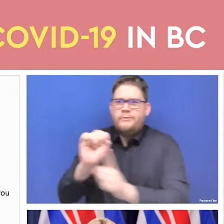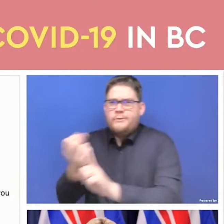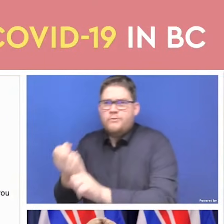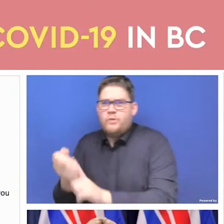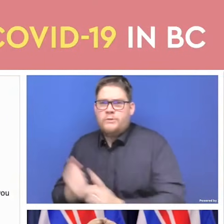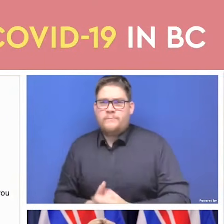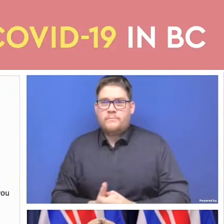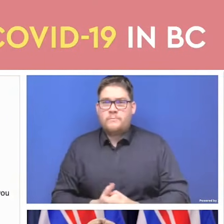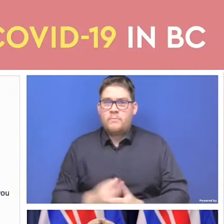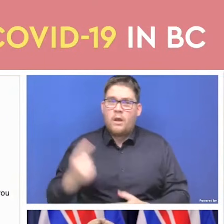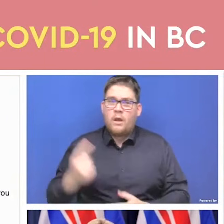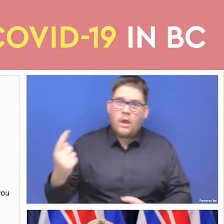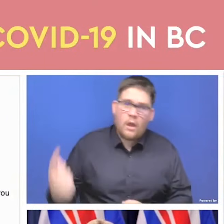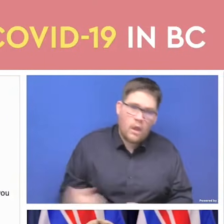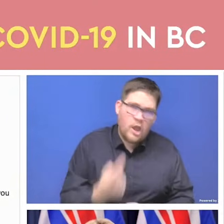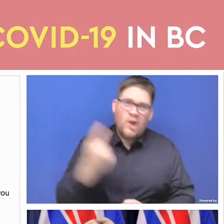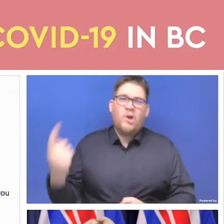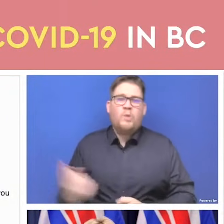also important.